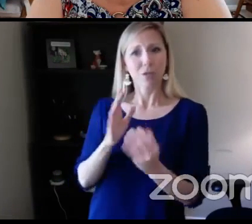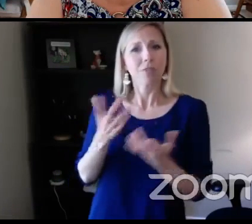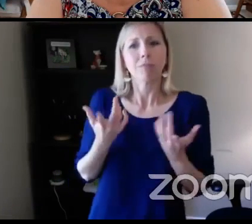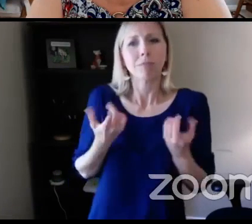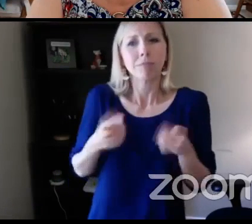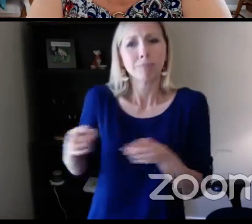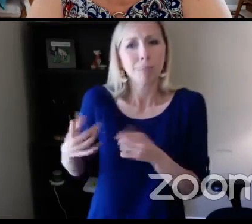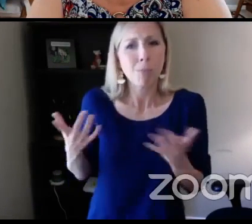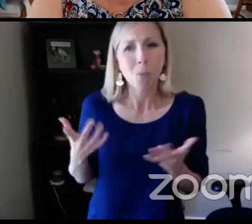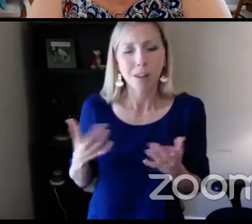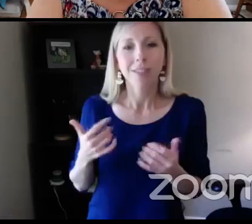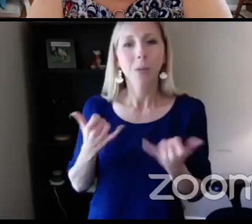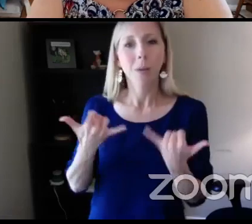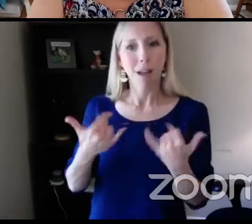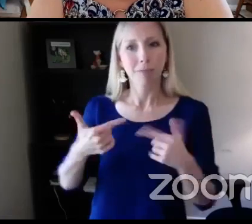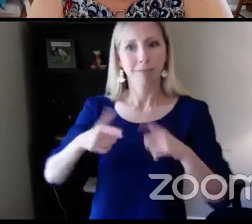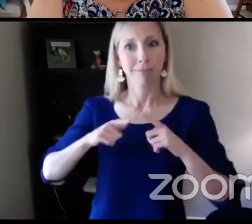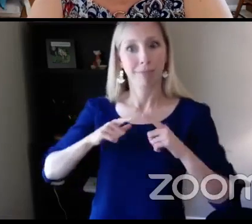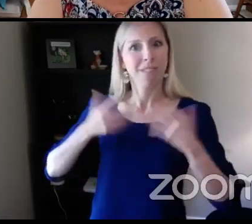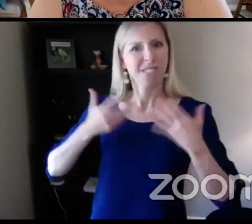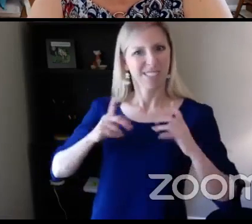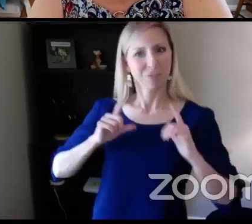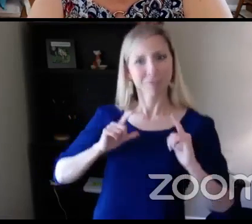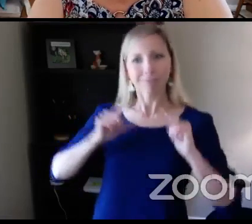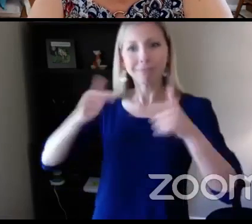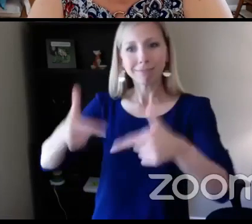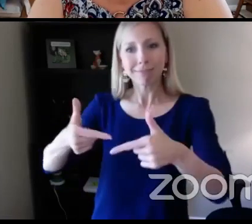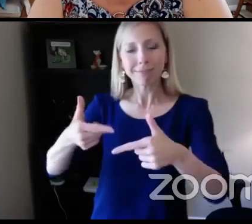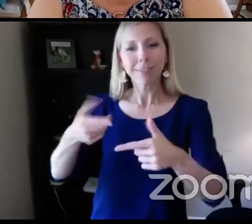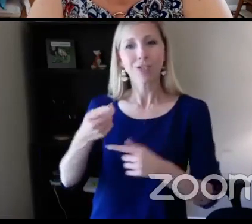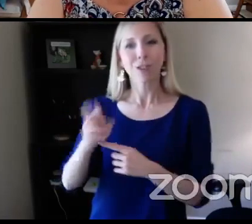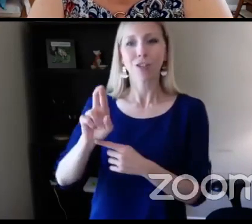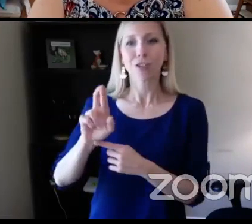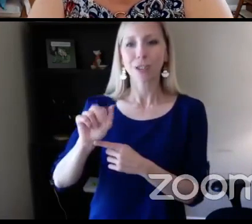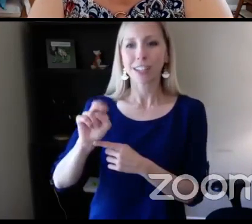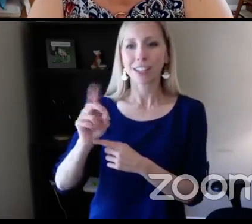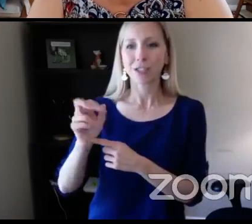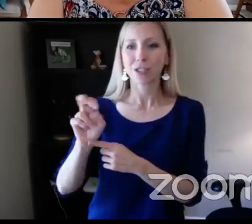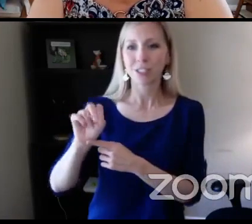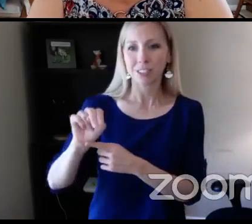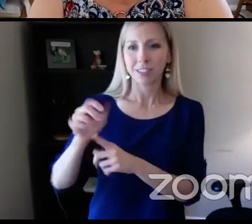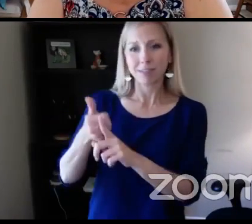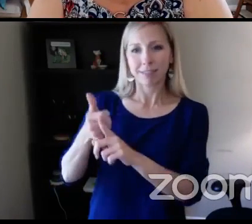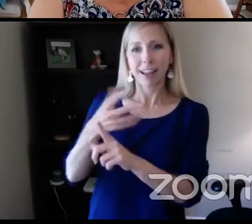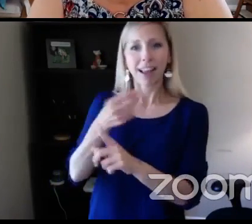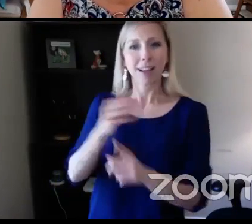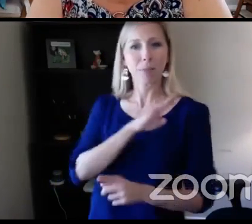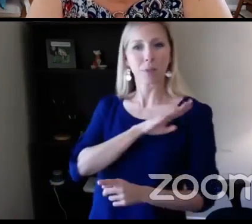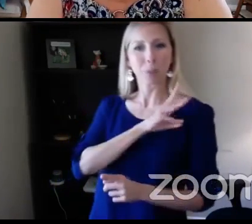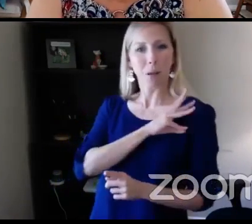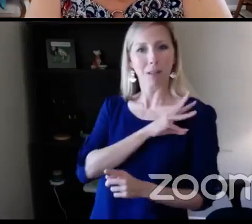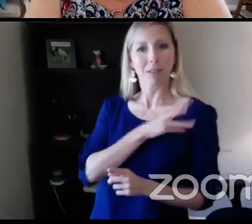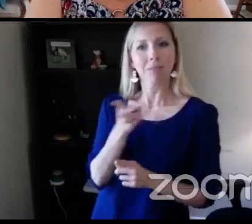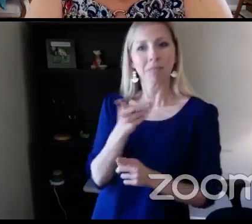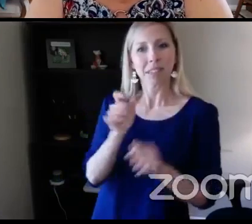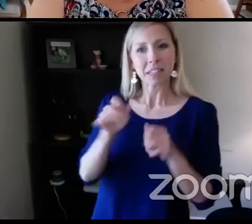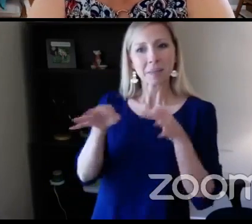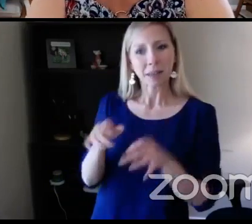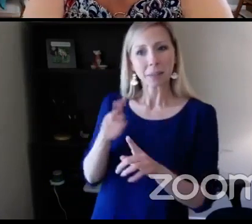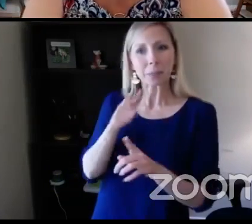going to turn it over to Dr. Karen Anderson and Brenda Wellen to introduce themselves and share their resources.